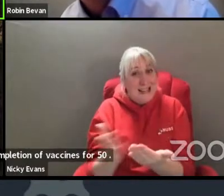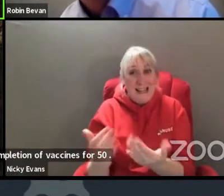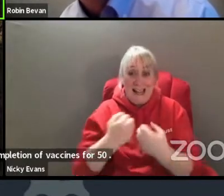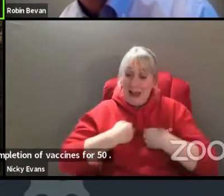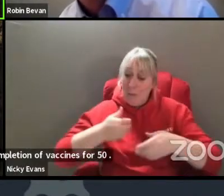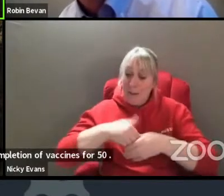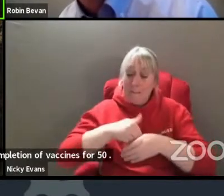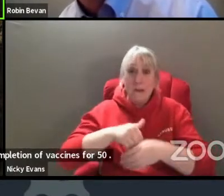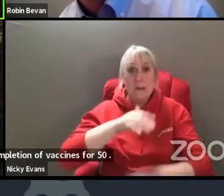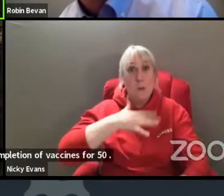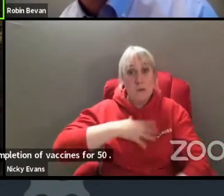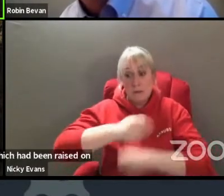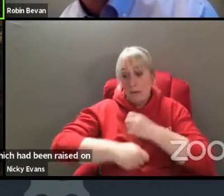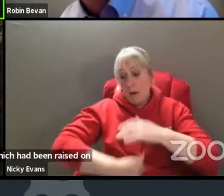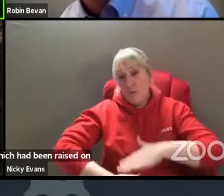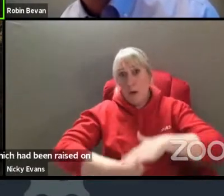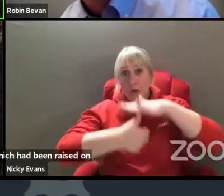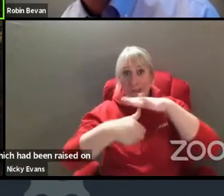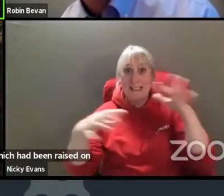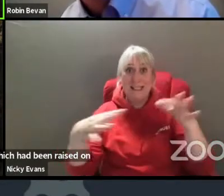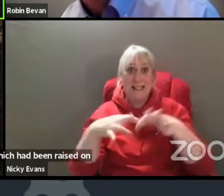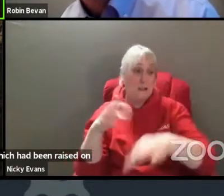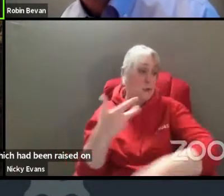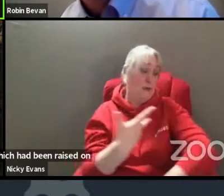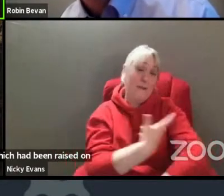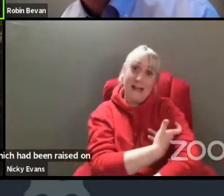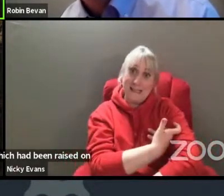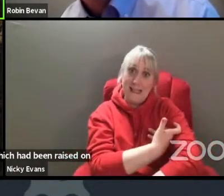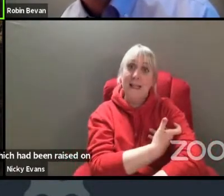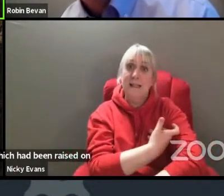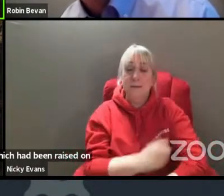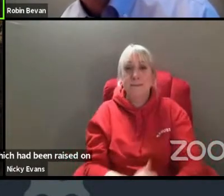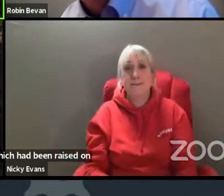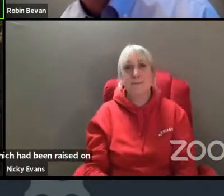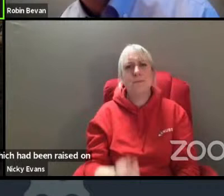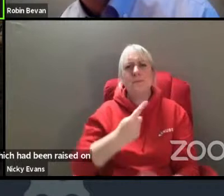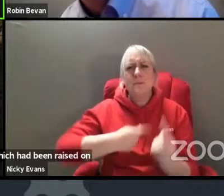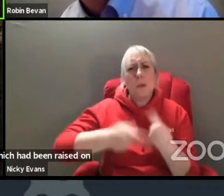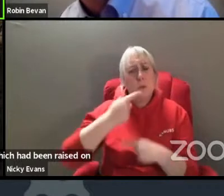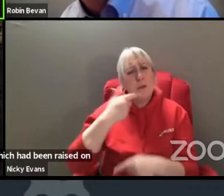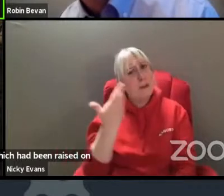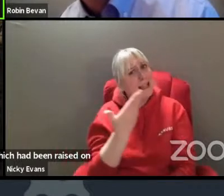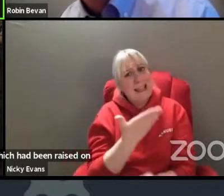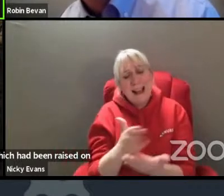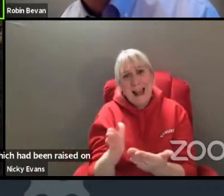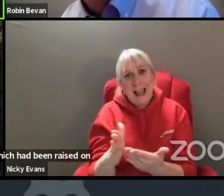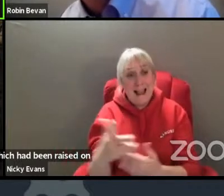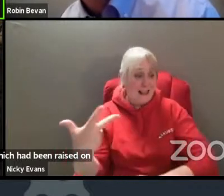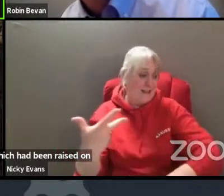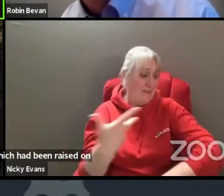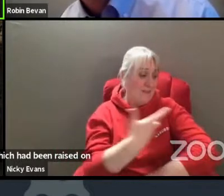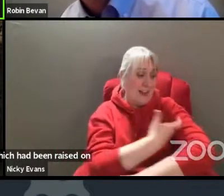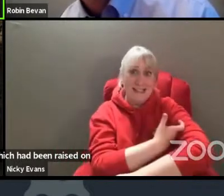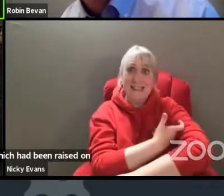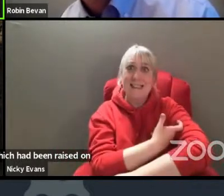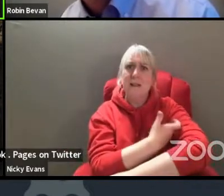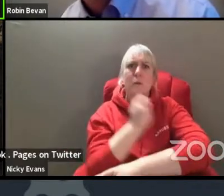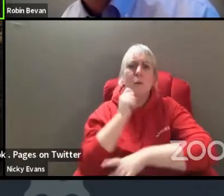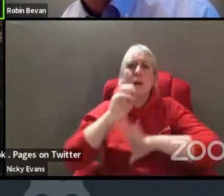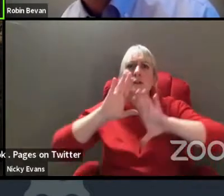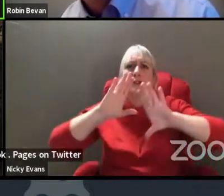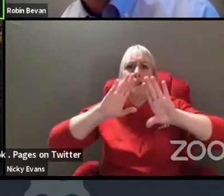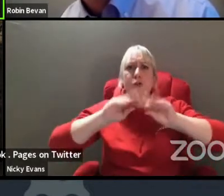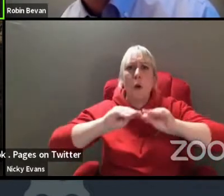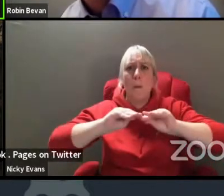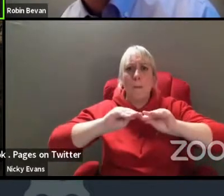vaccination. Now, we have always been clear, and I think it's important to be clear, that vaccination will not suppress the transmission